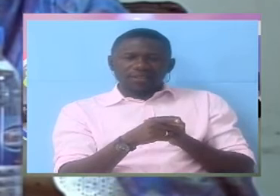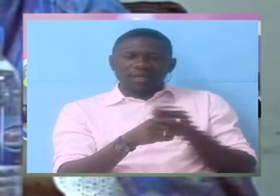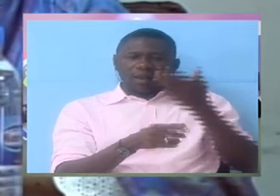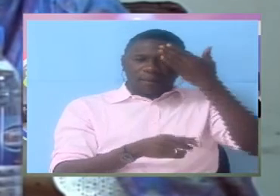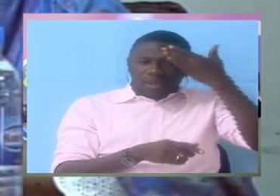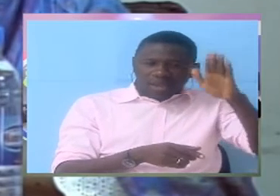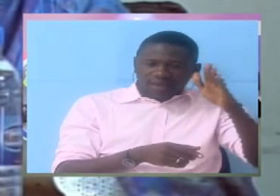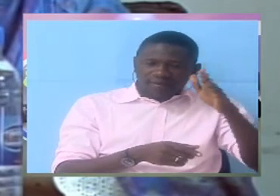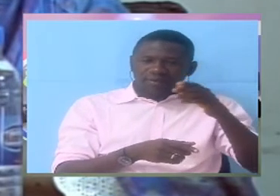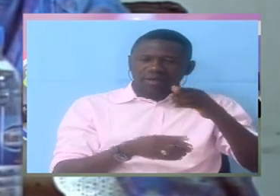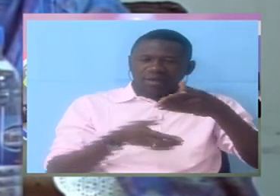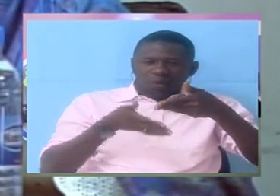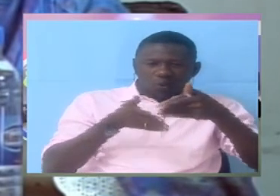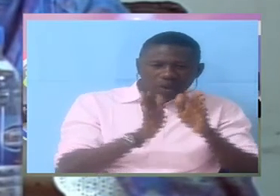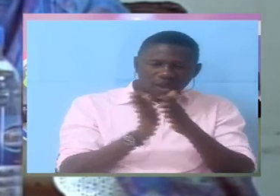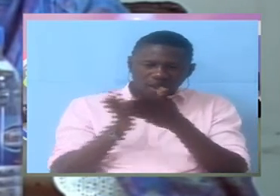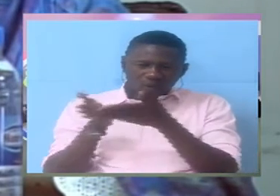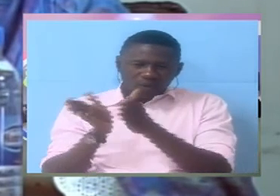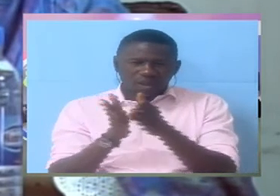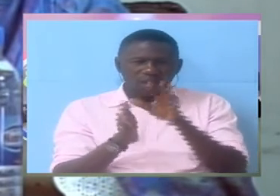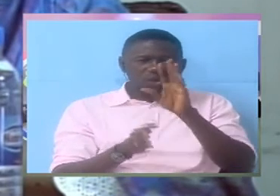way